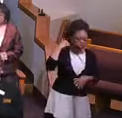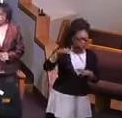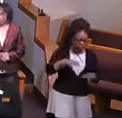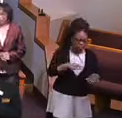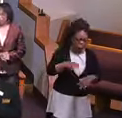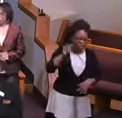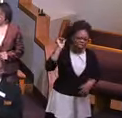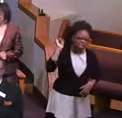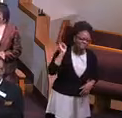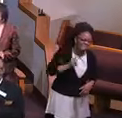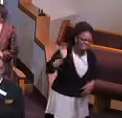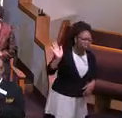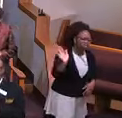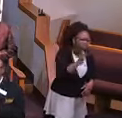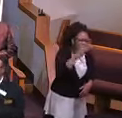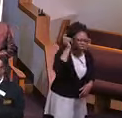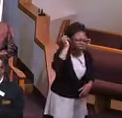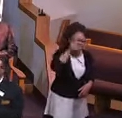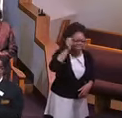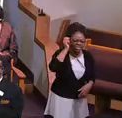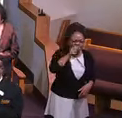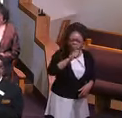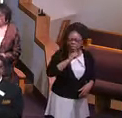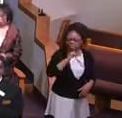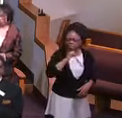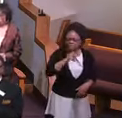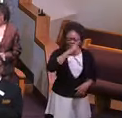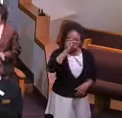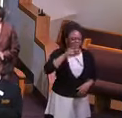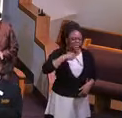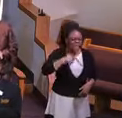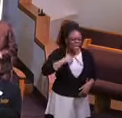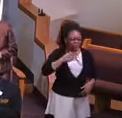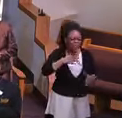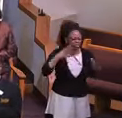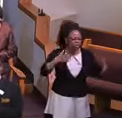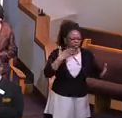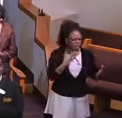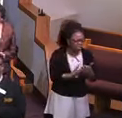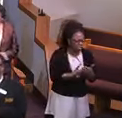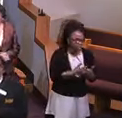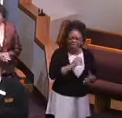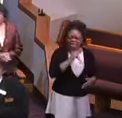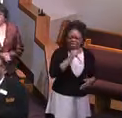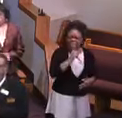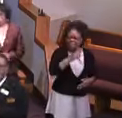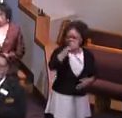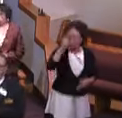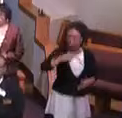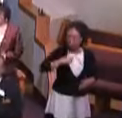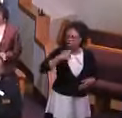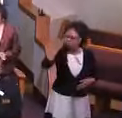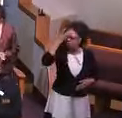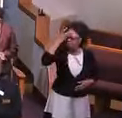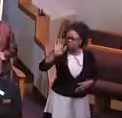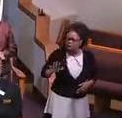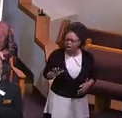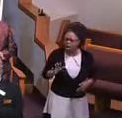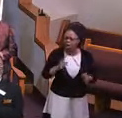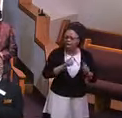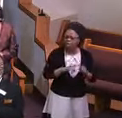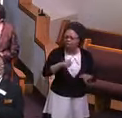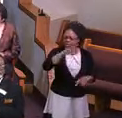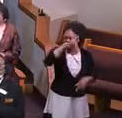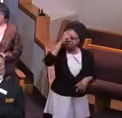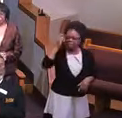testimony. It's not because I've been so good. It's not because I'm so smart. But it's because I ran